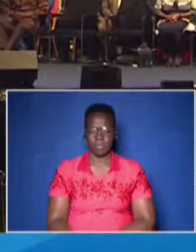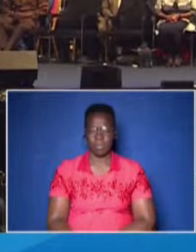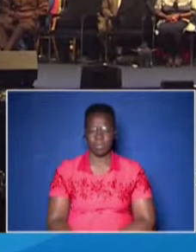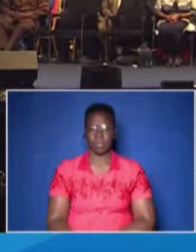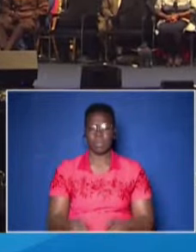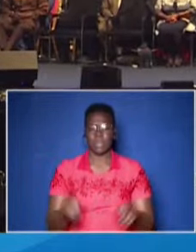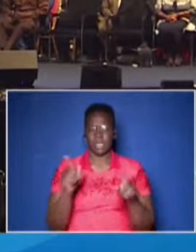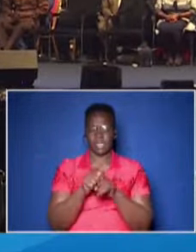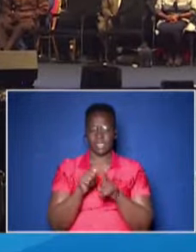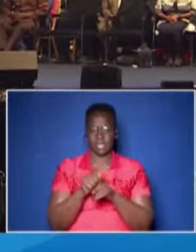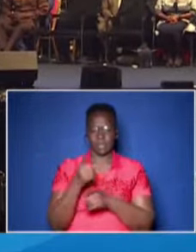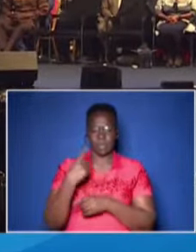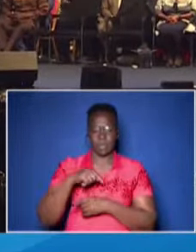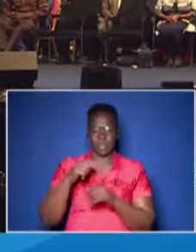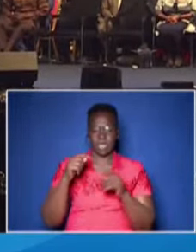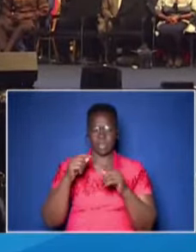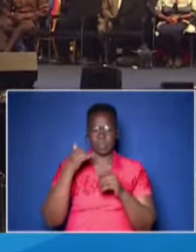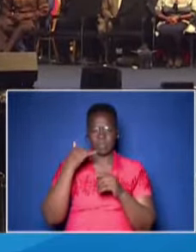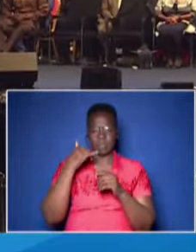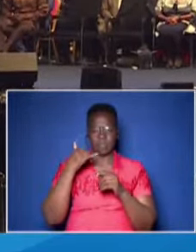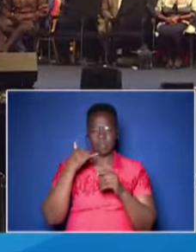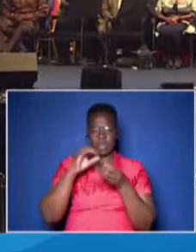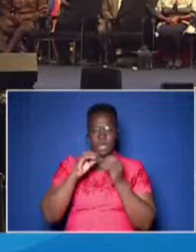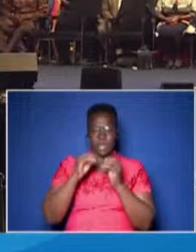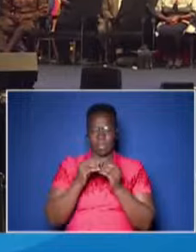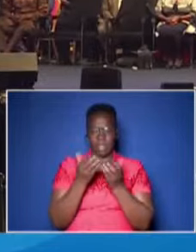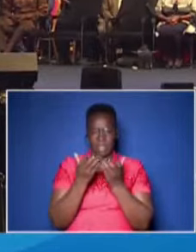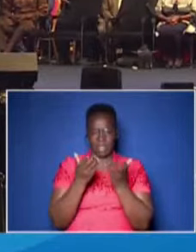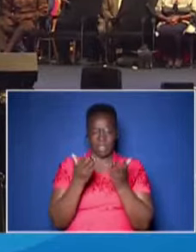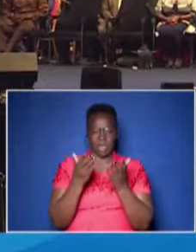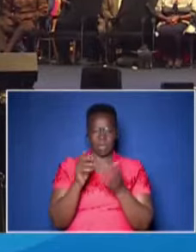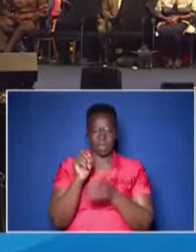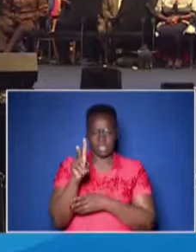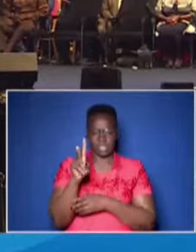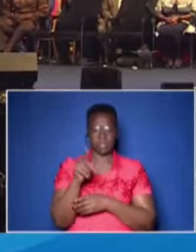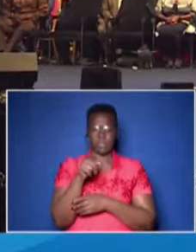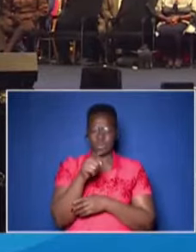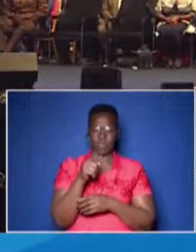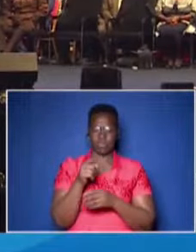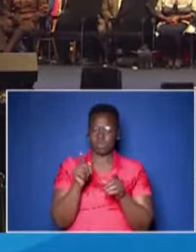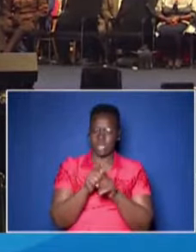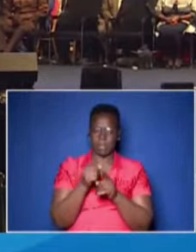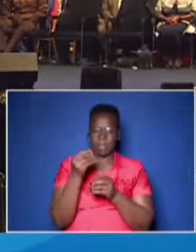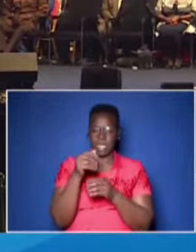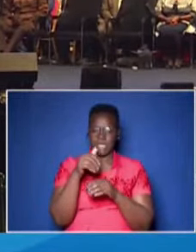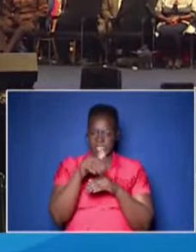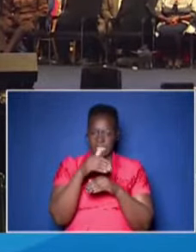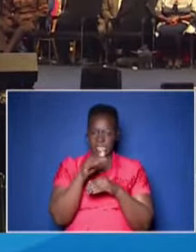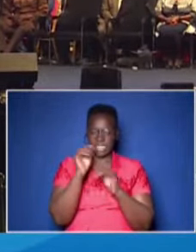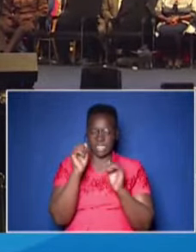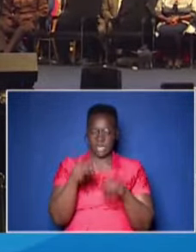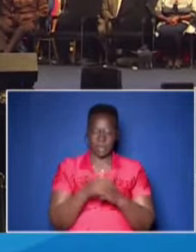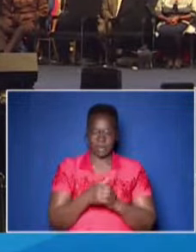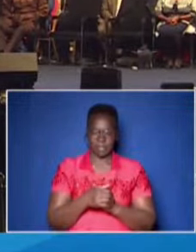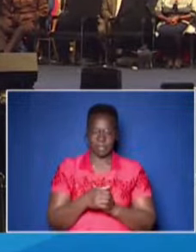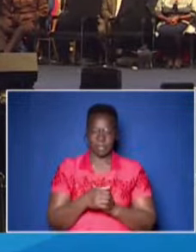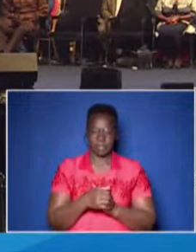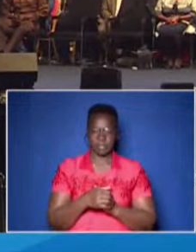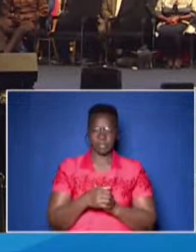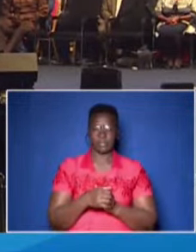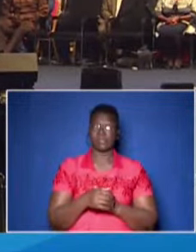screen now Lord we agree Pastor David come and bring the gentleman with you sitting next to you